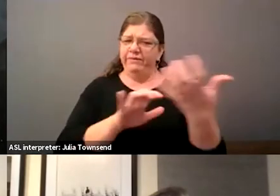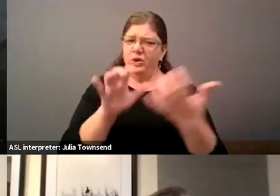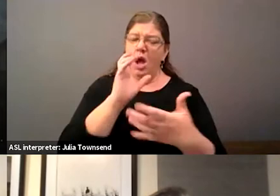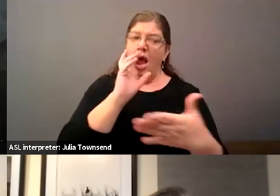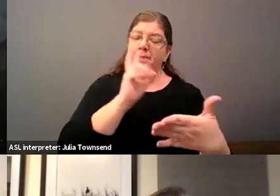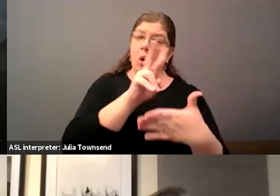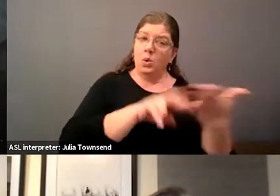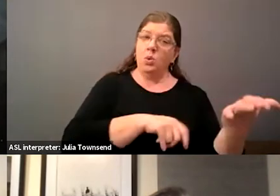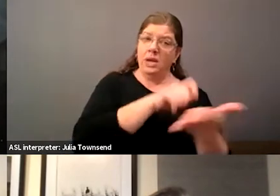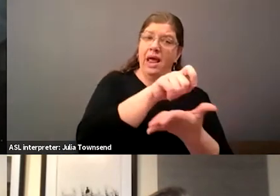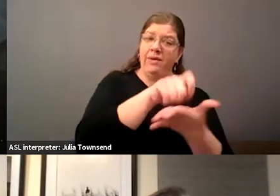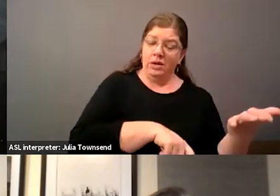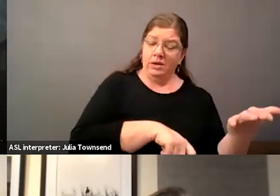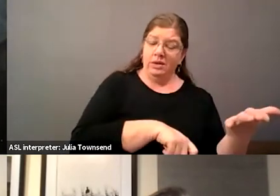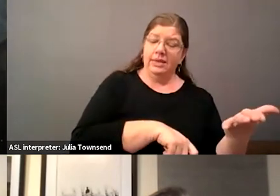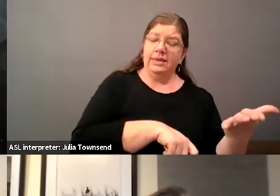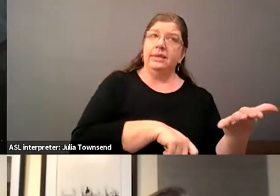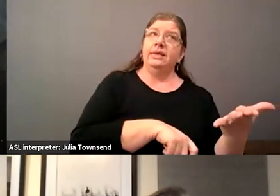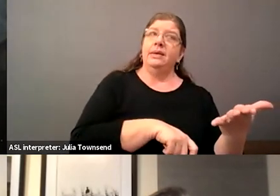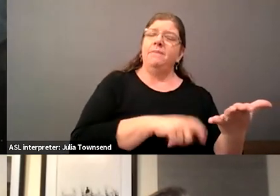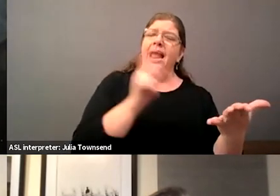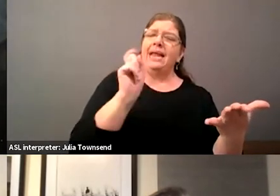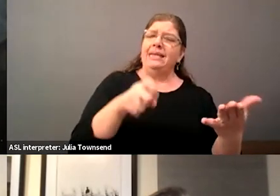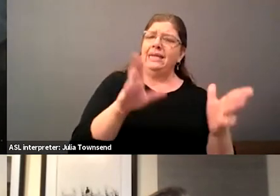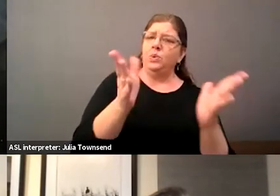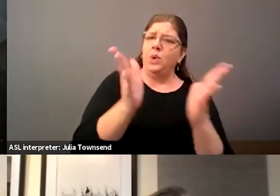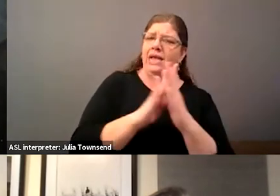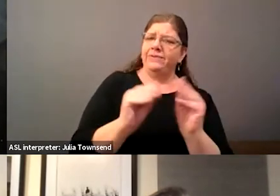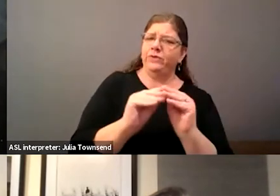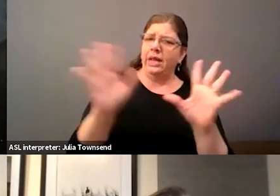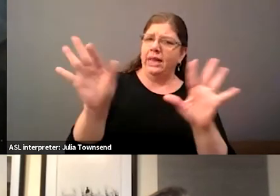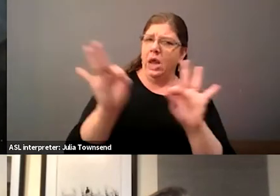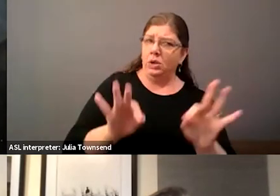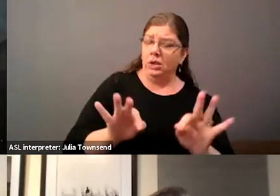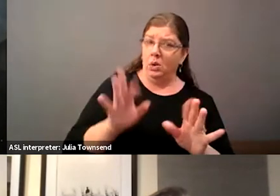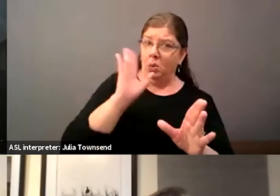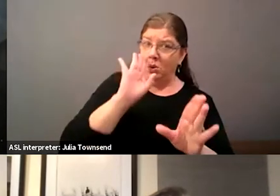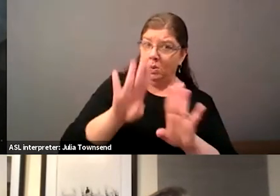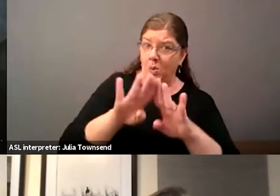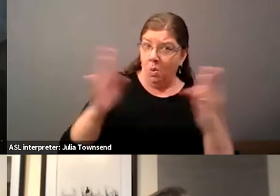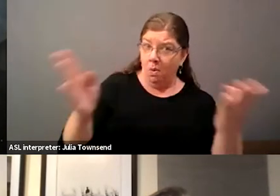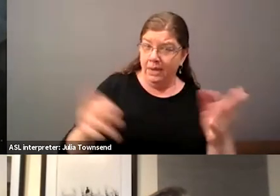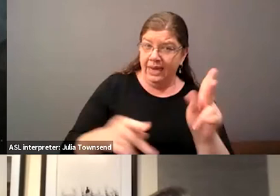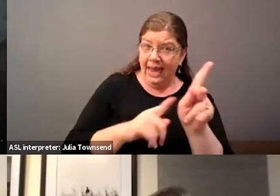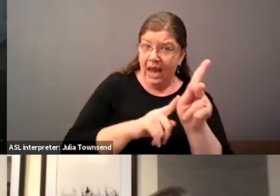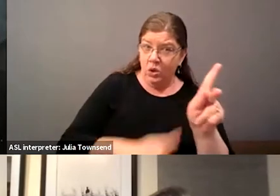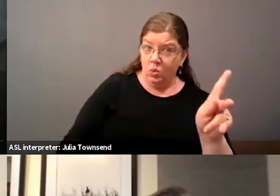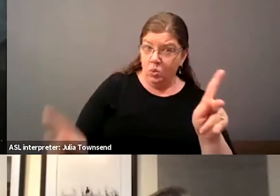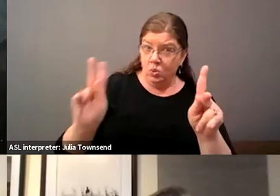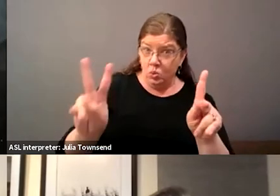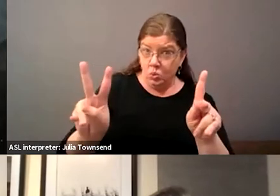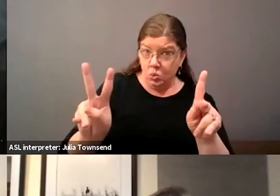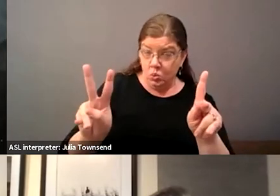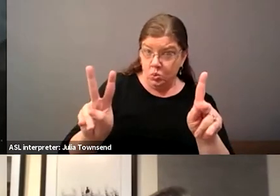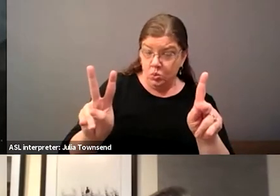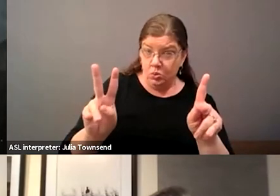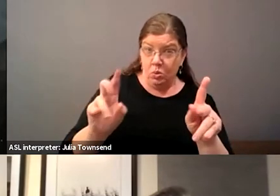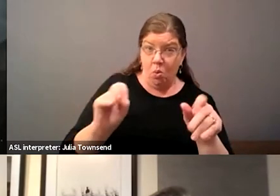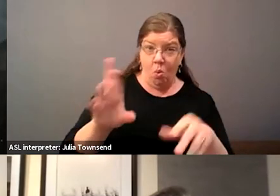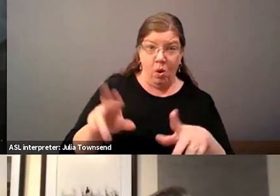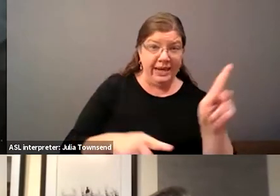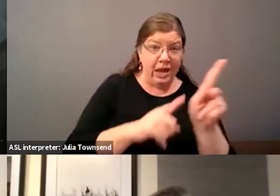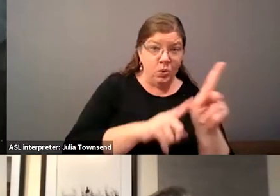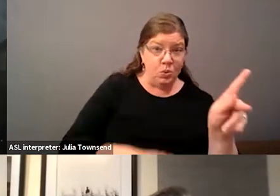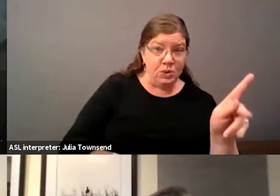written but um i'd like a little bit of clarity on if we are opening k2 when it starts back up or case